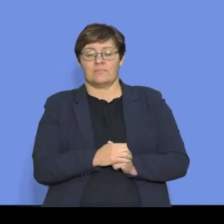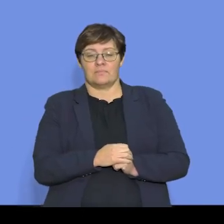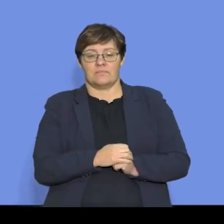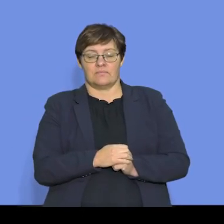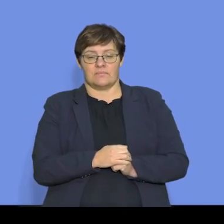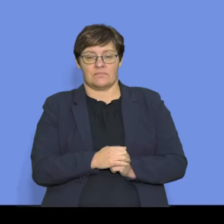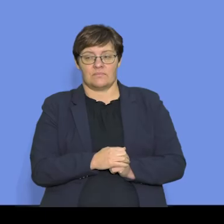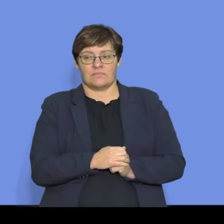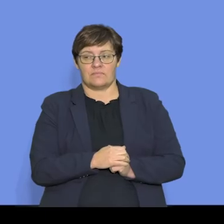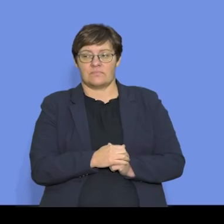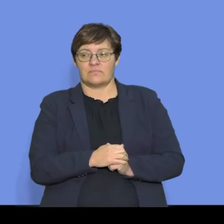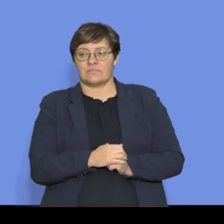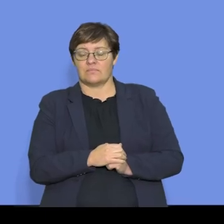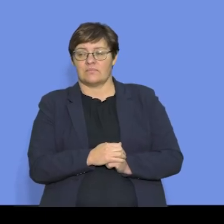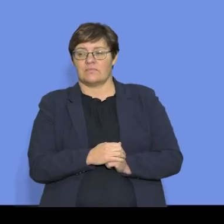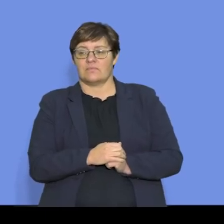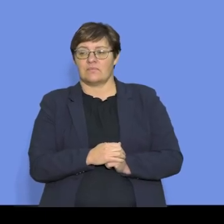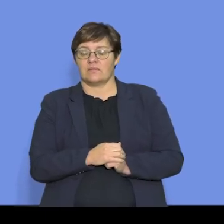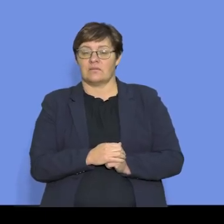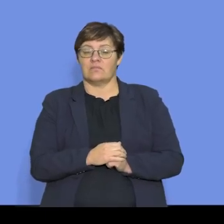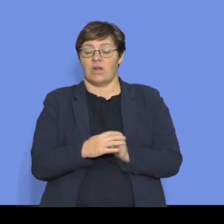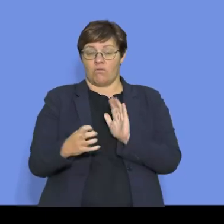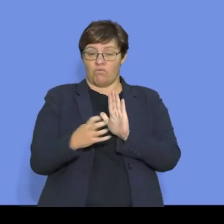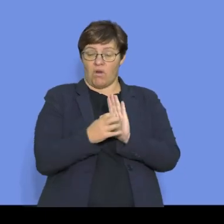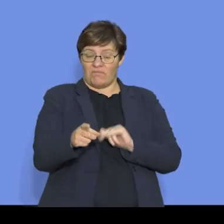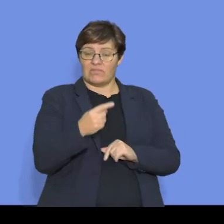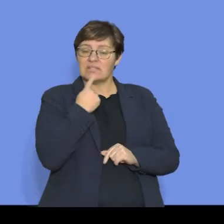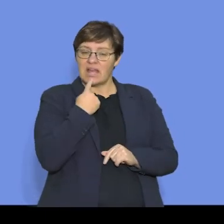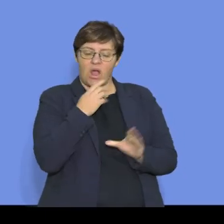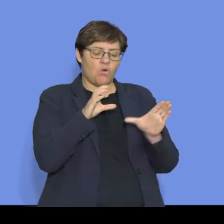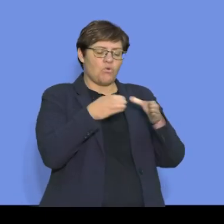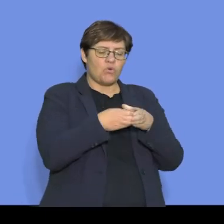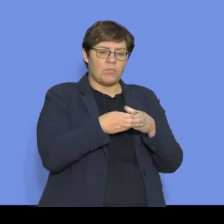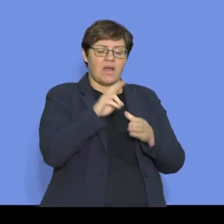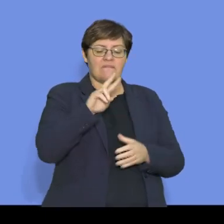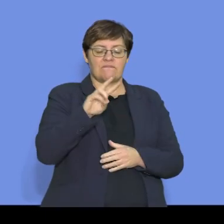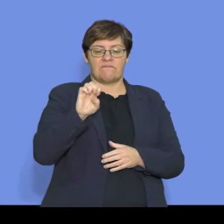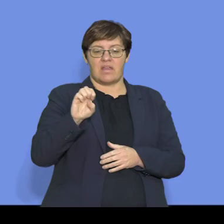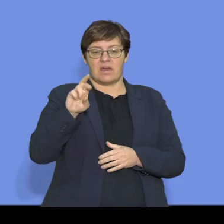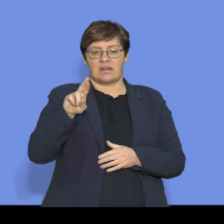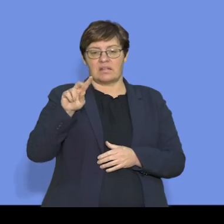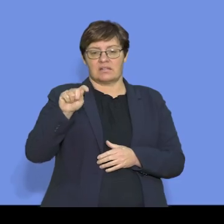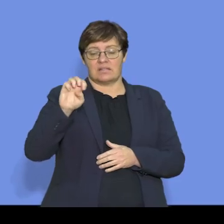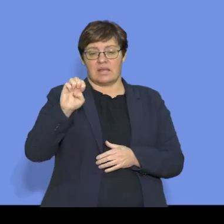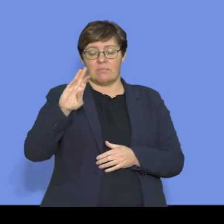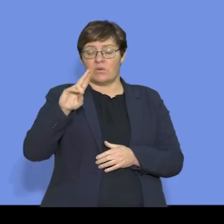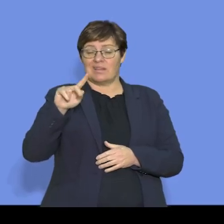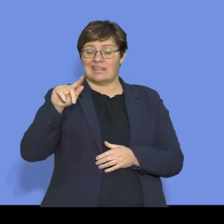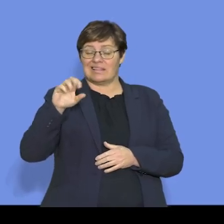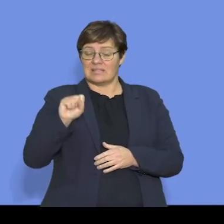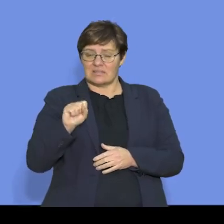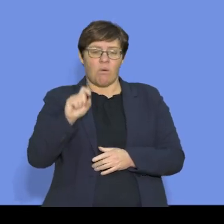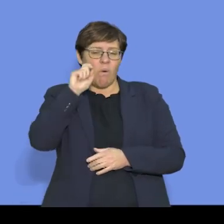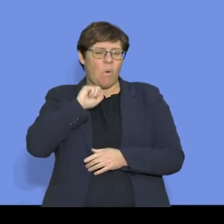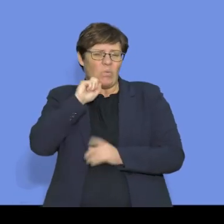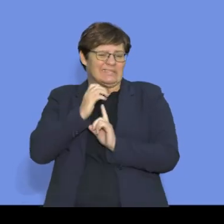for? Million years ago. Then, looking at the graph, it says which group of vertebrates is the